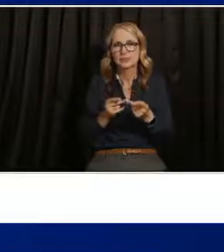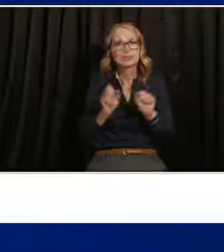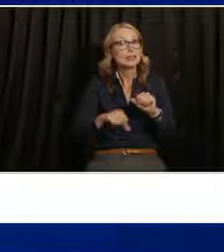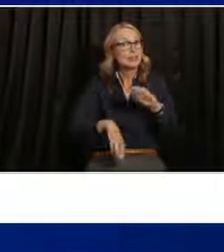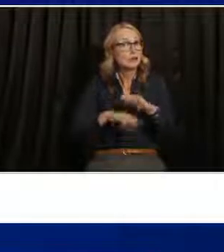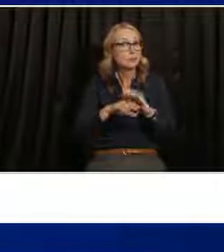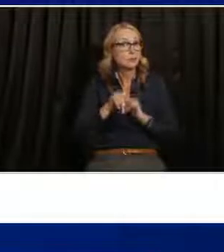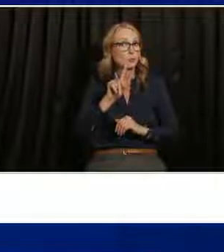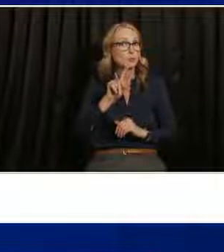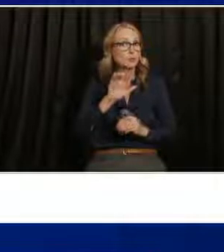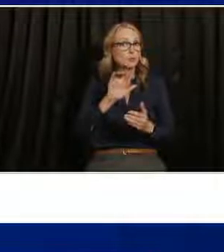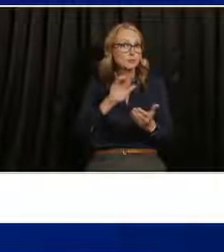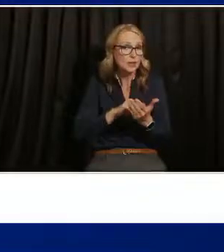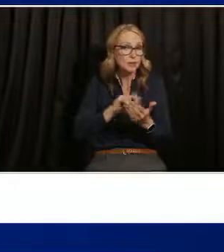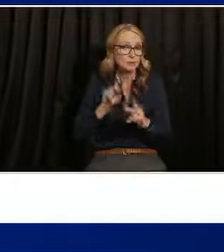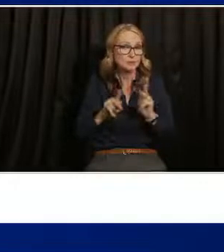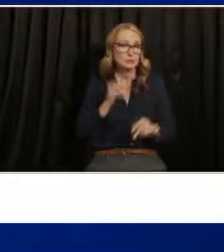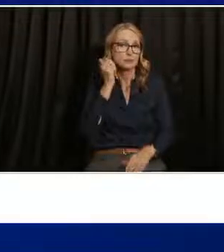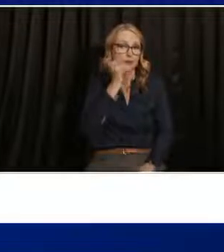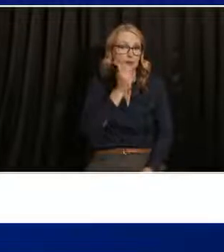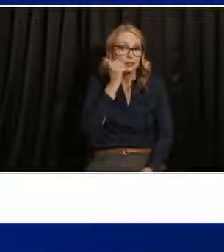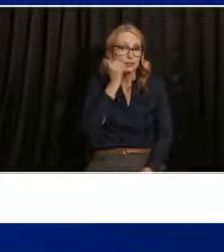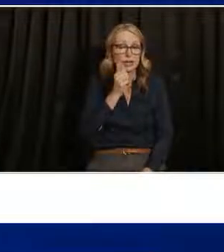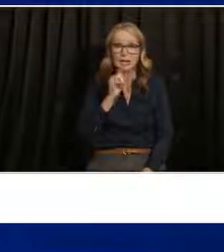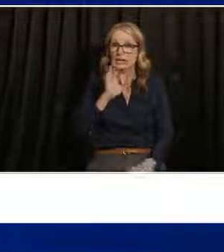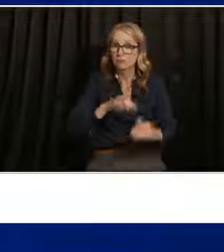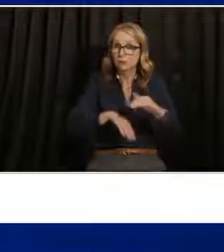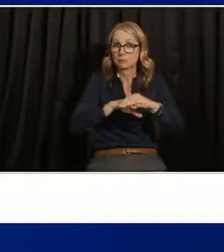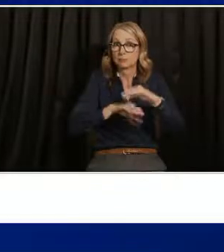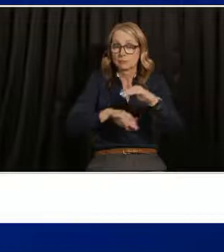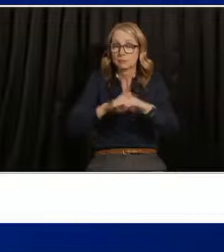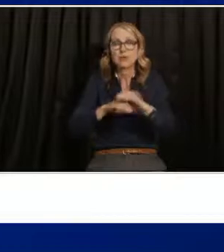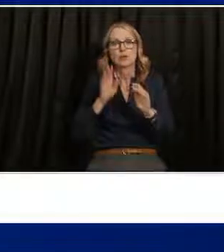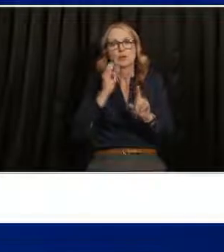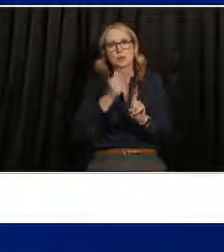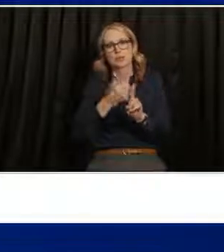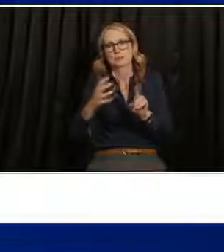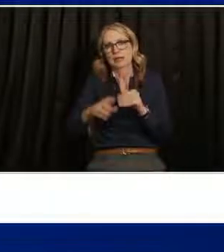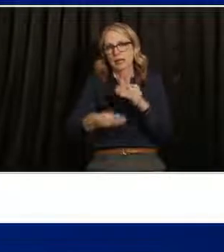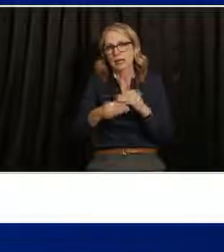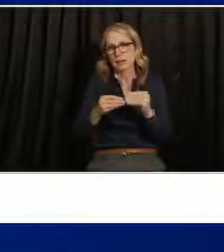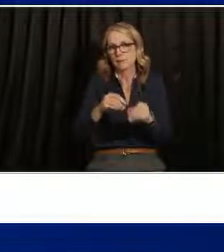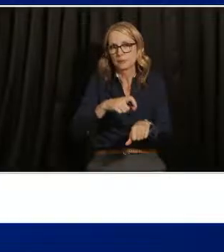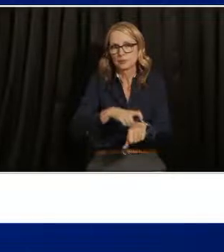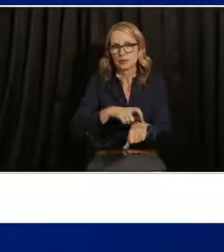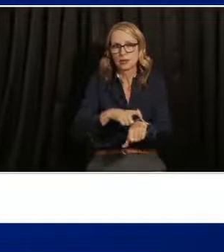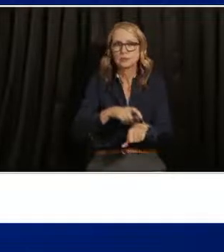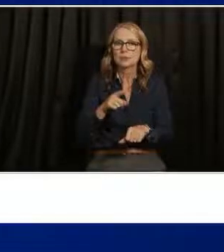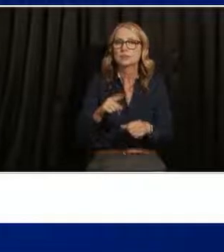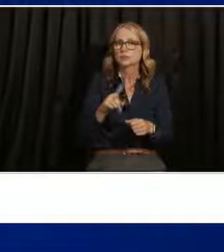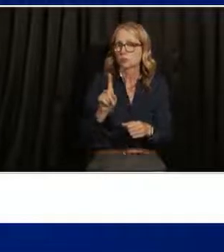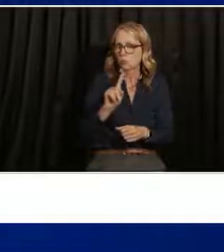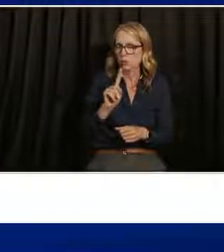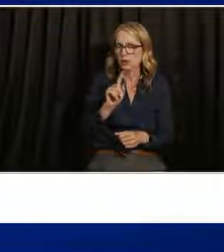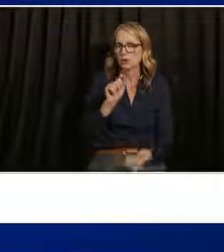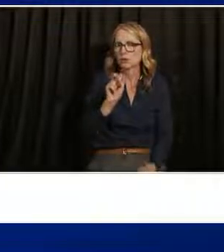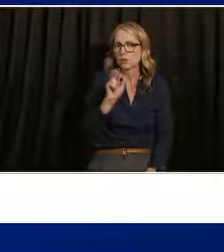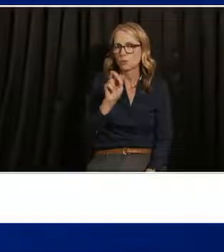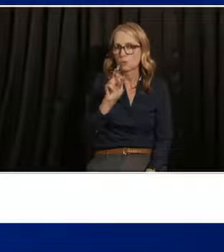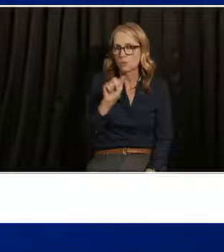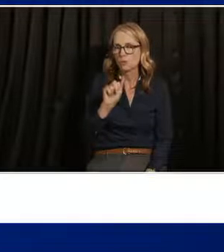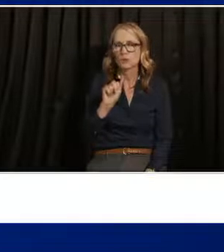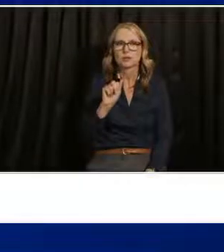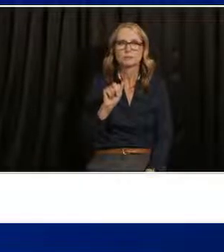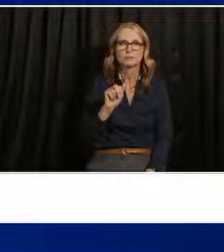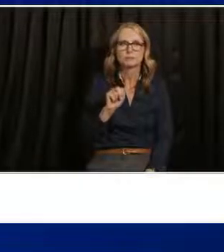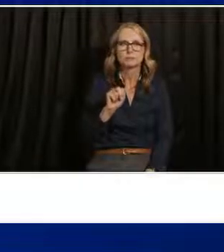if we reach that capacity, we will look into expanding that capacity. And these locations include Aurora at